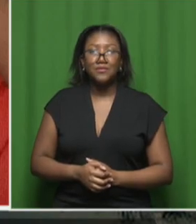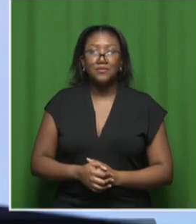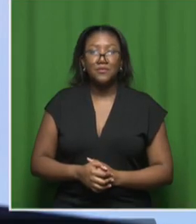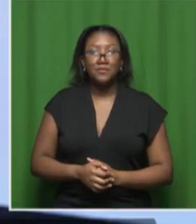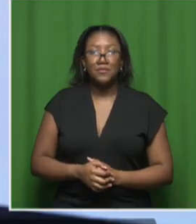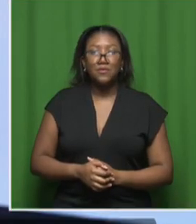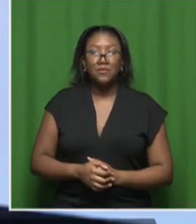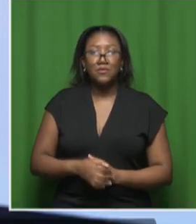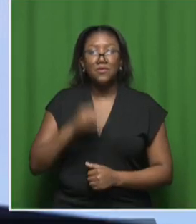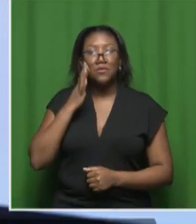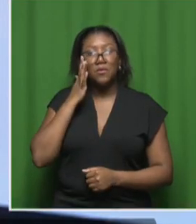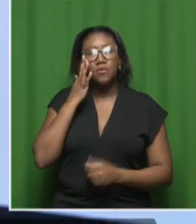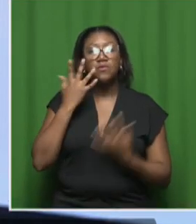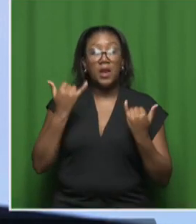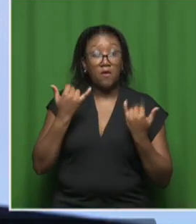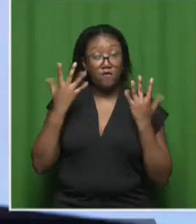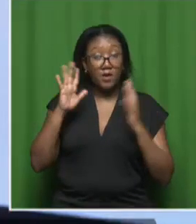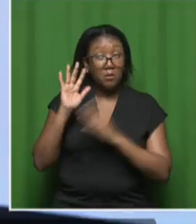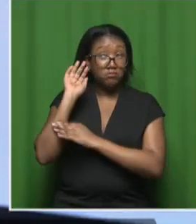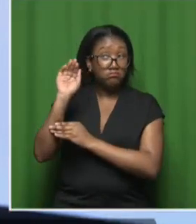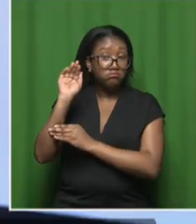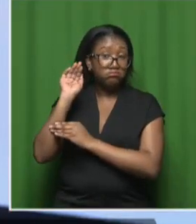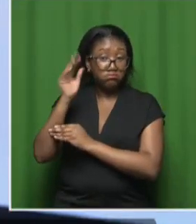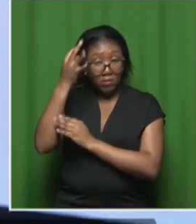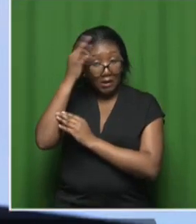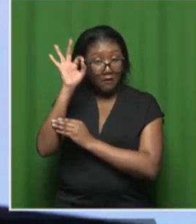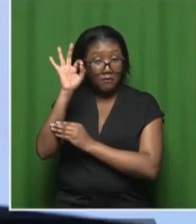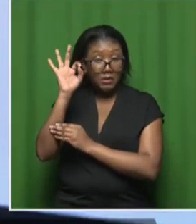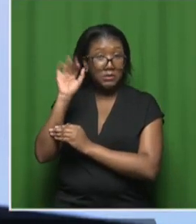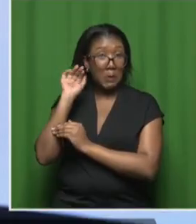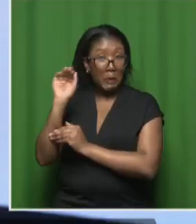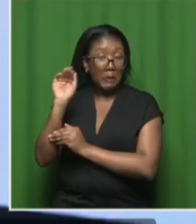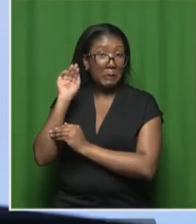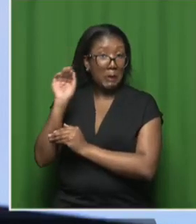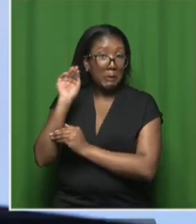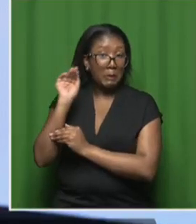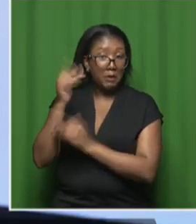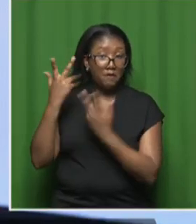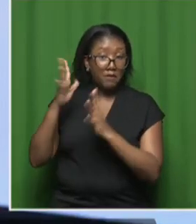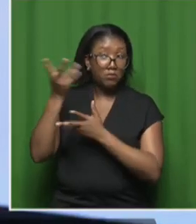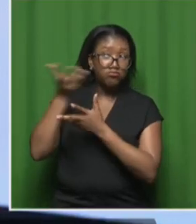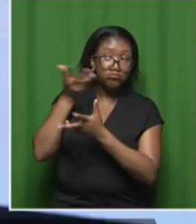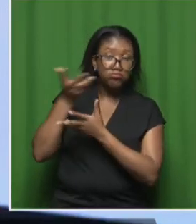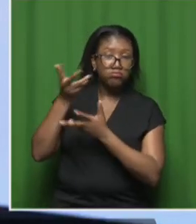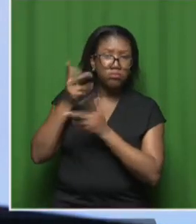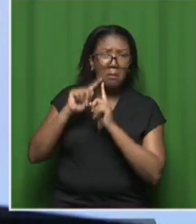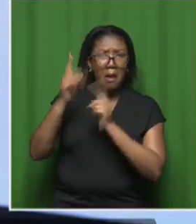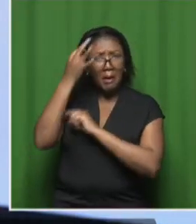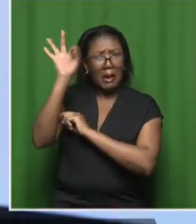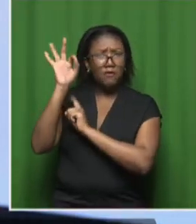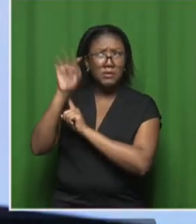And you've been sending out your cries for help to the government, and you've been in numerous engagements with the government. So how can the